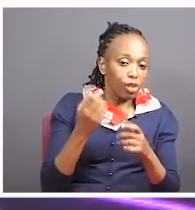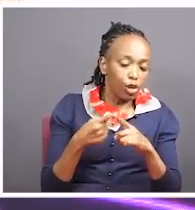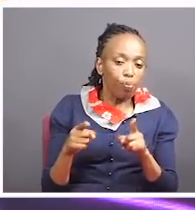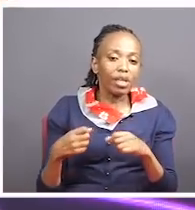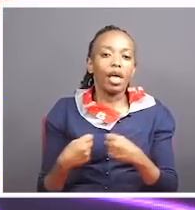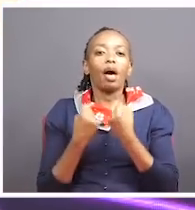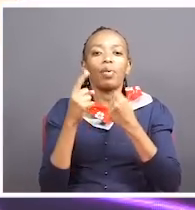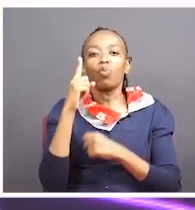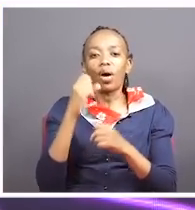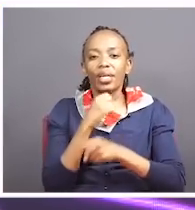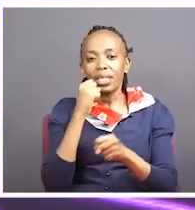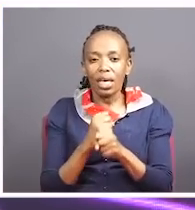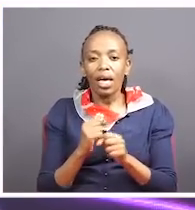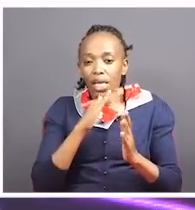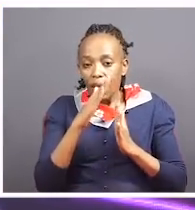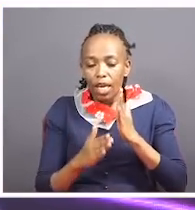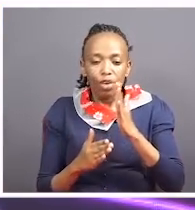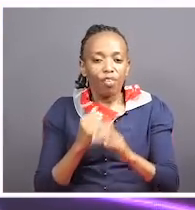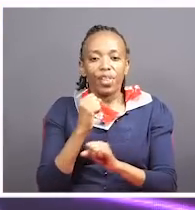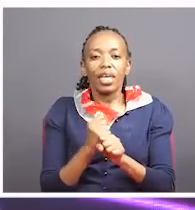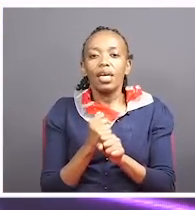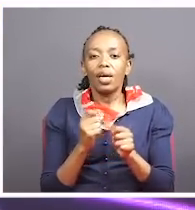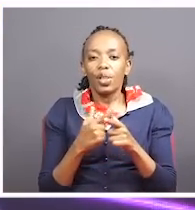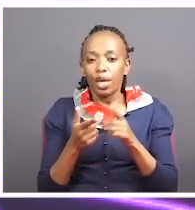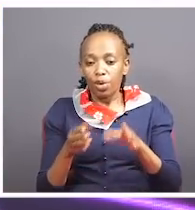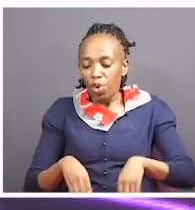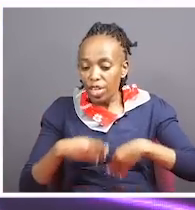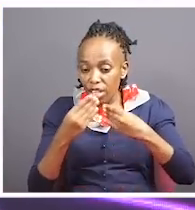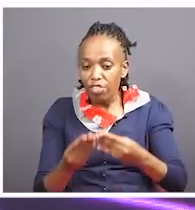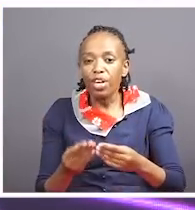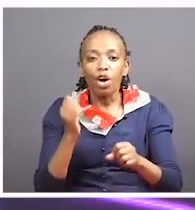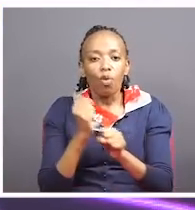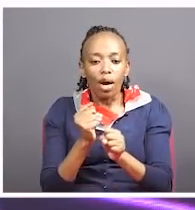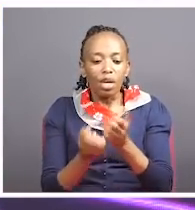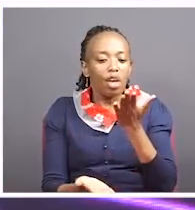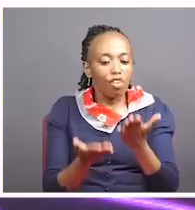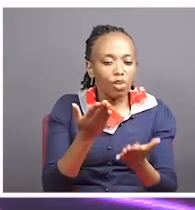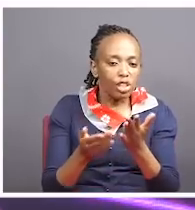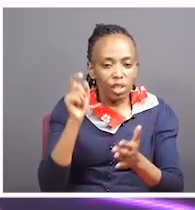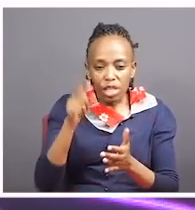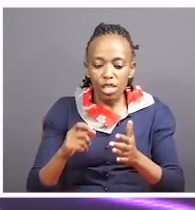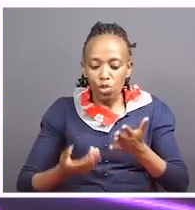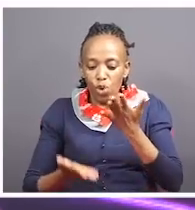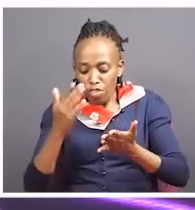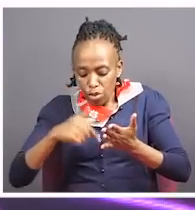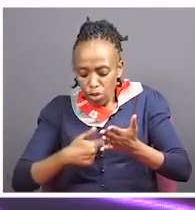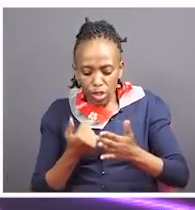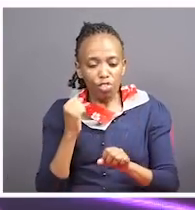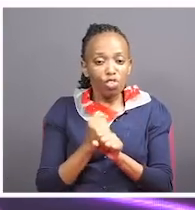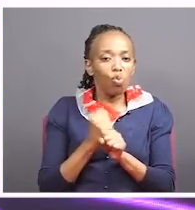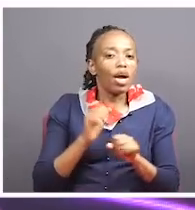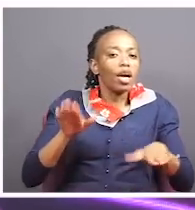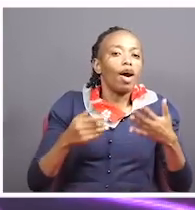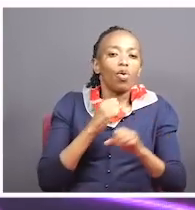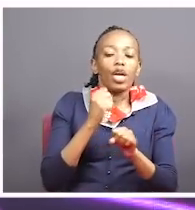they take place 1 year, you know, at the end of the year. Then now you are given a performance evaluation. You need to evaluate yourself. How did